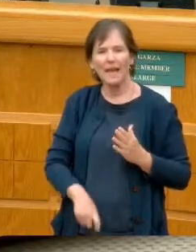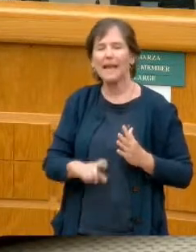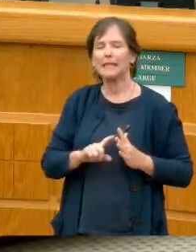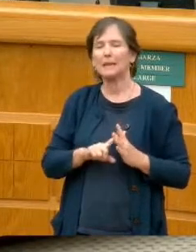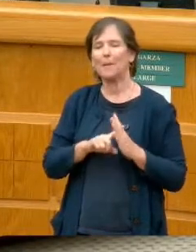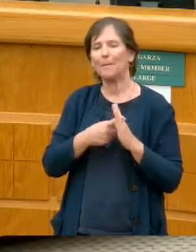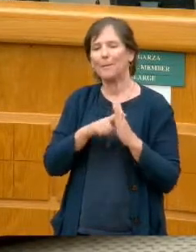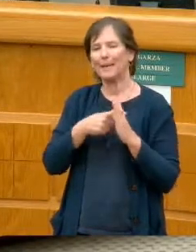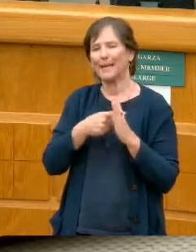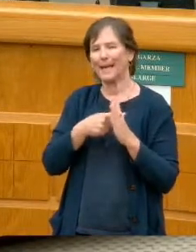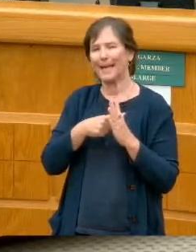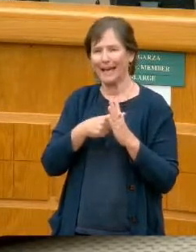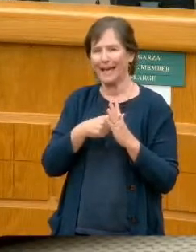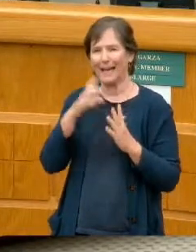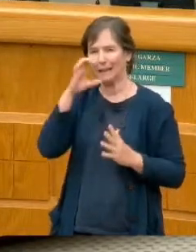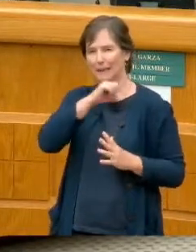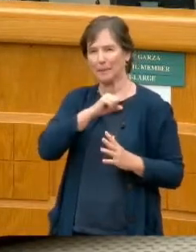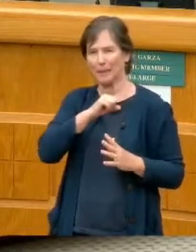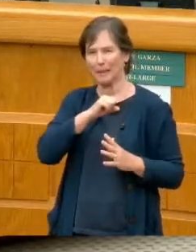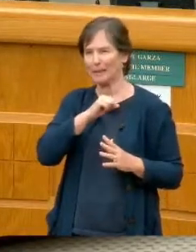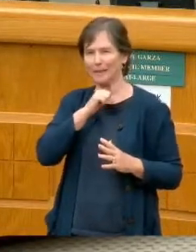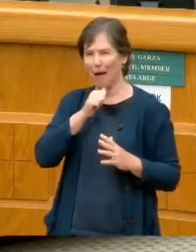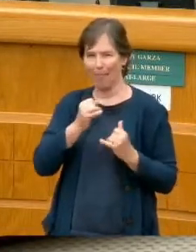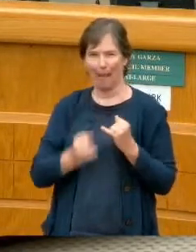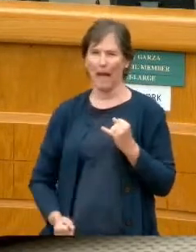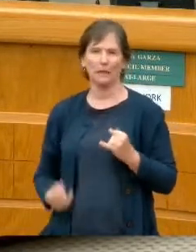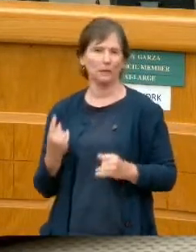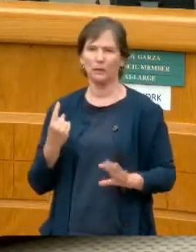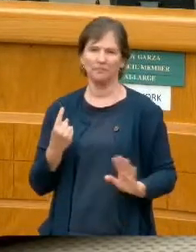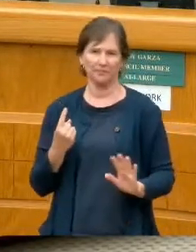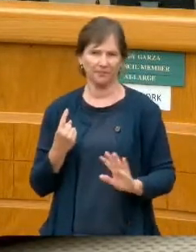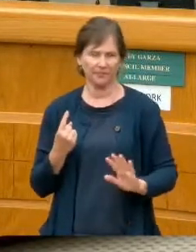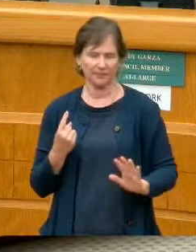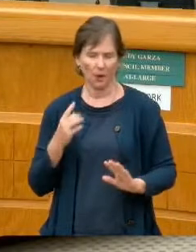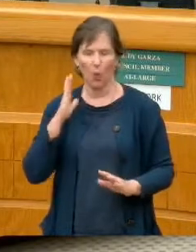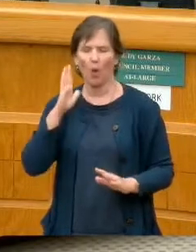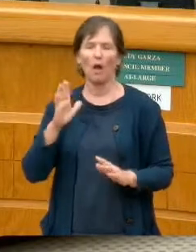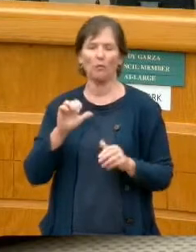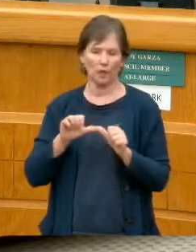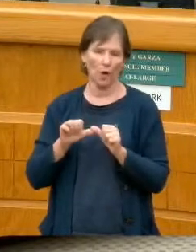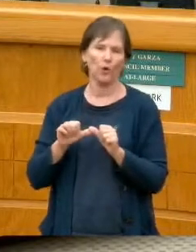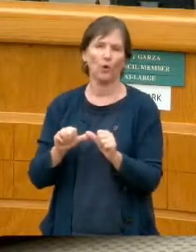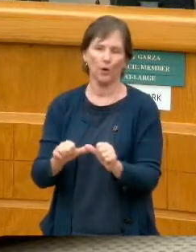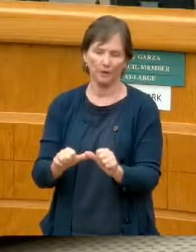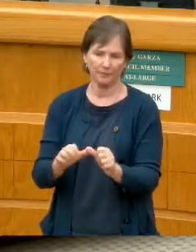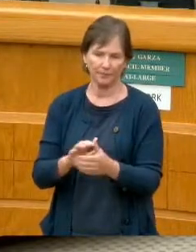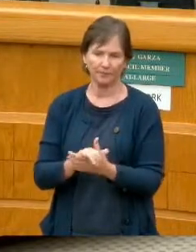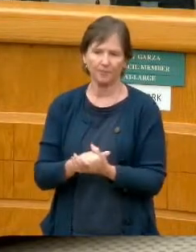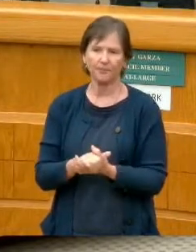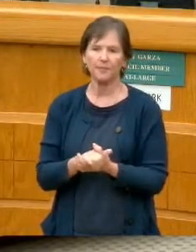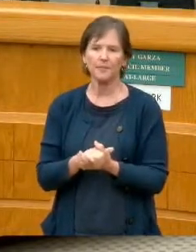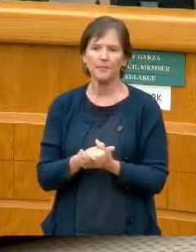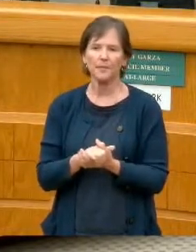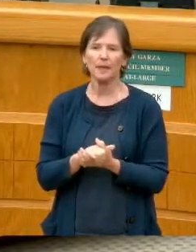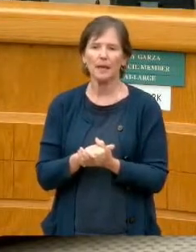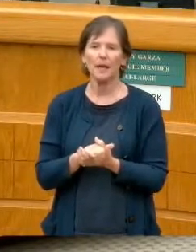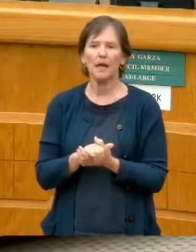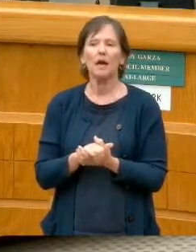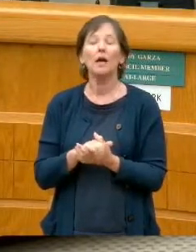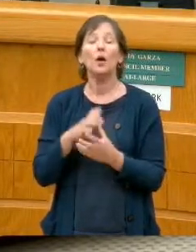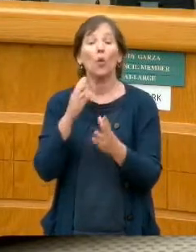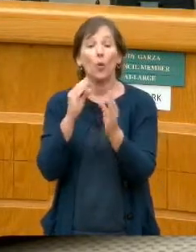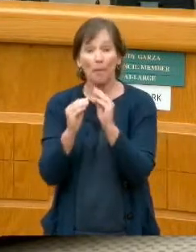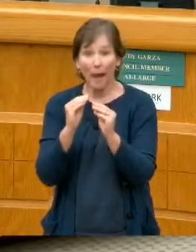threshold needed to qualify for FEMA, which is good news, or we believe that this will be forthcoming, this announcement. But repair